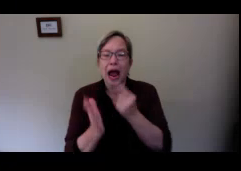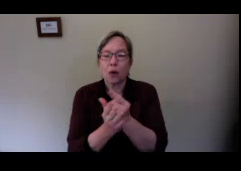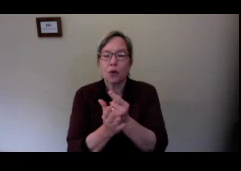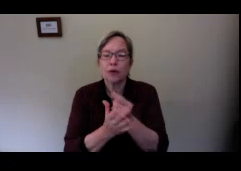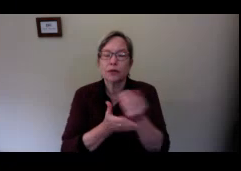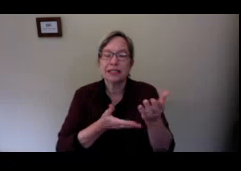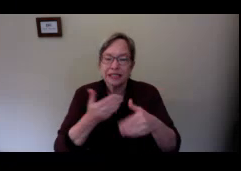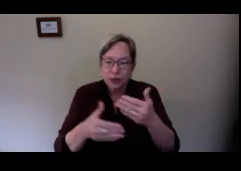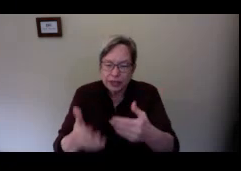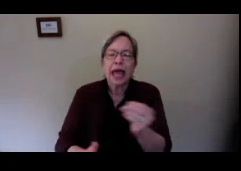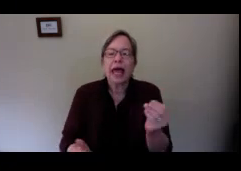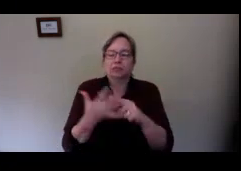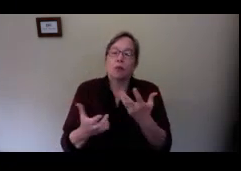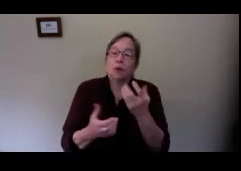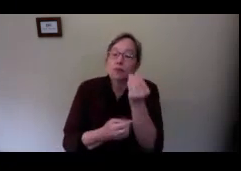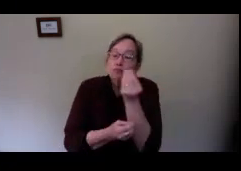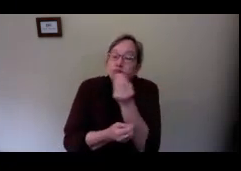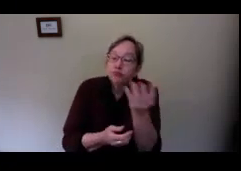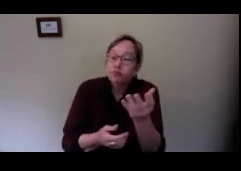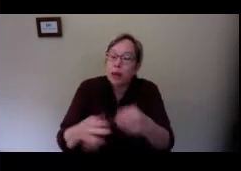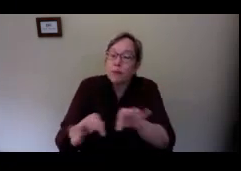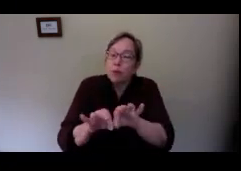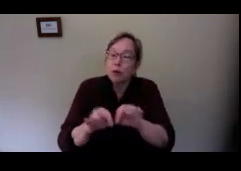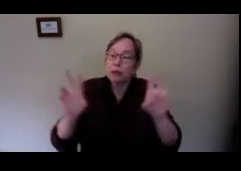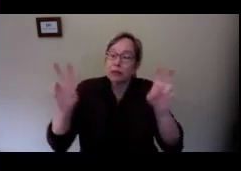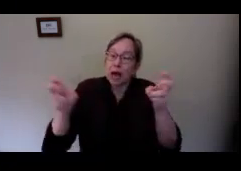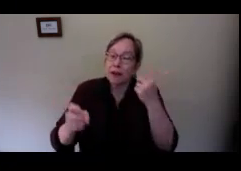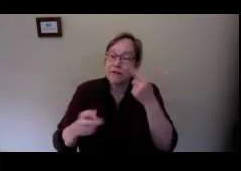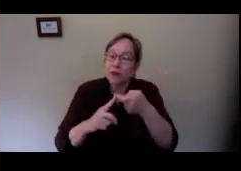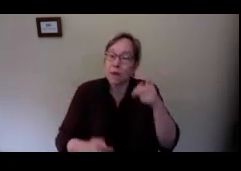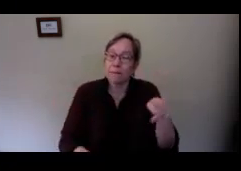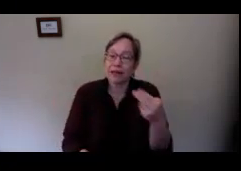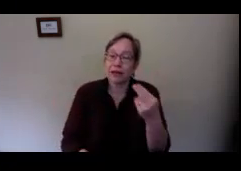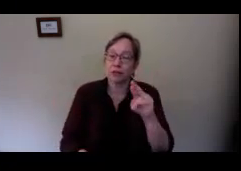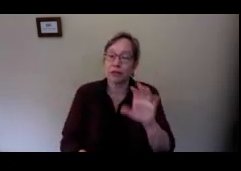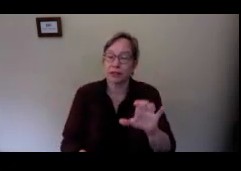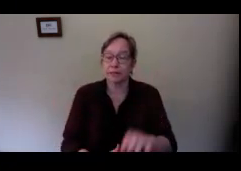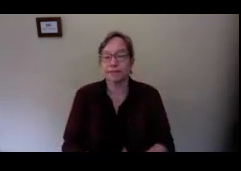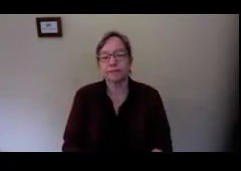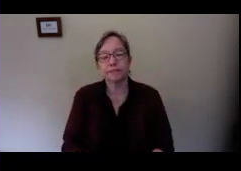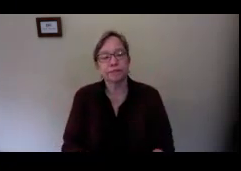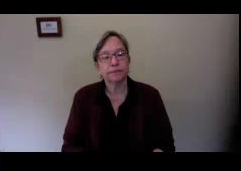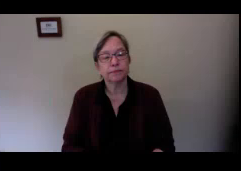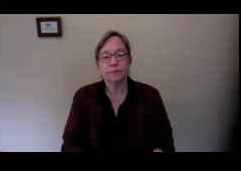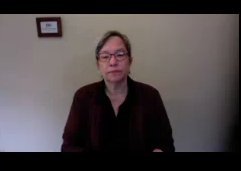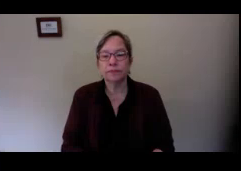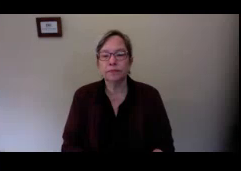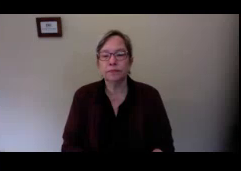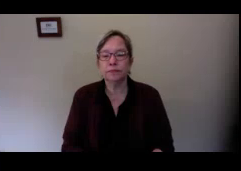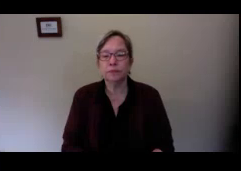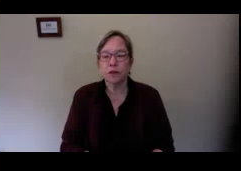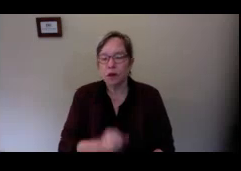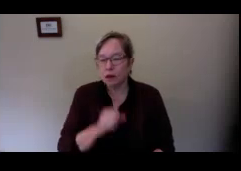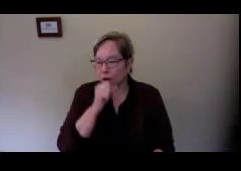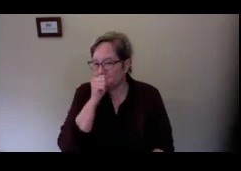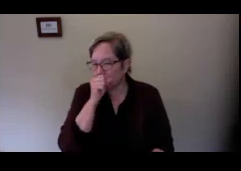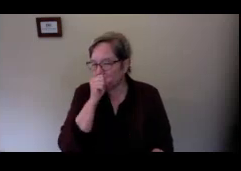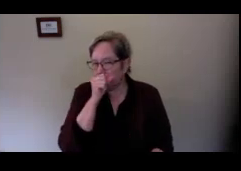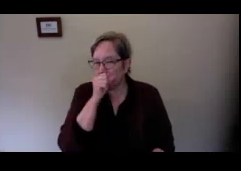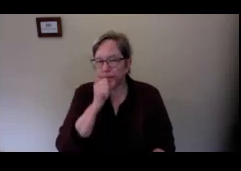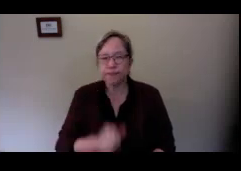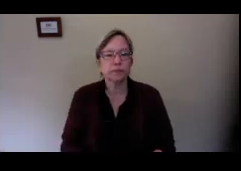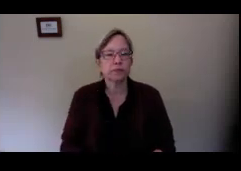topic to you from the Pennsylvania Human Relations Commission. Would you advance my slide, please, Amanda?